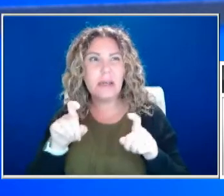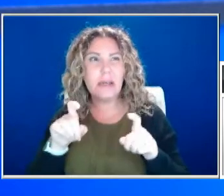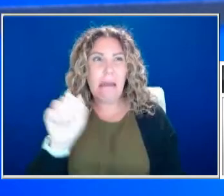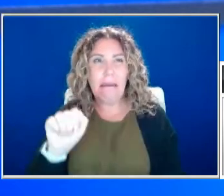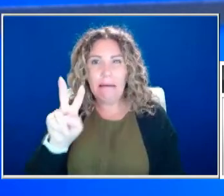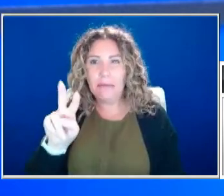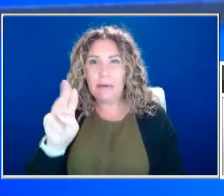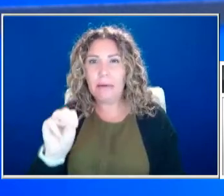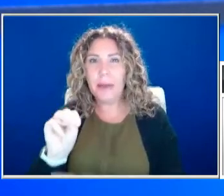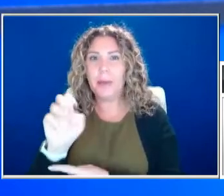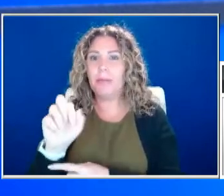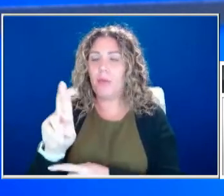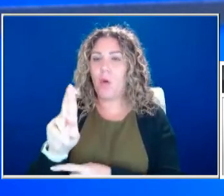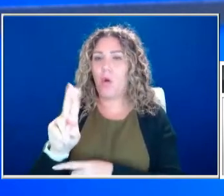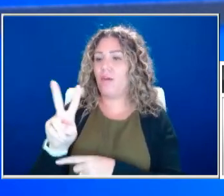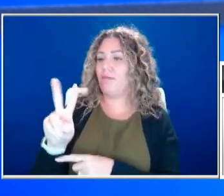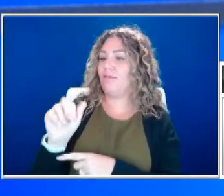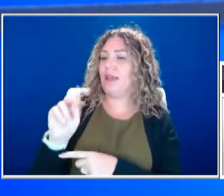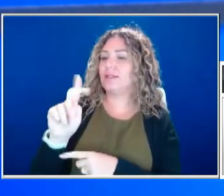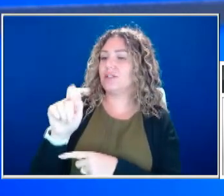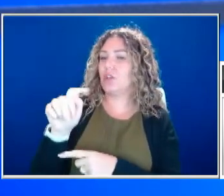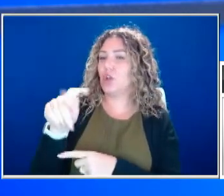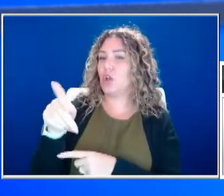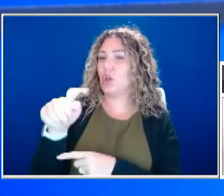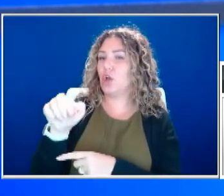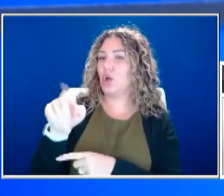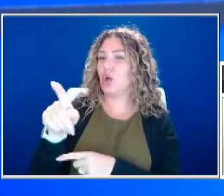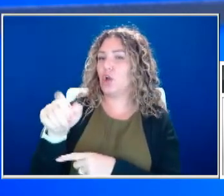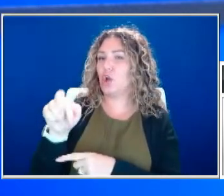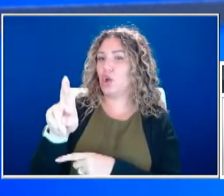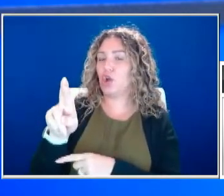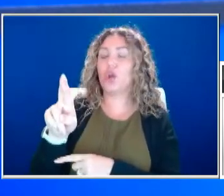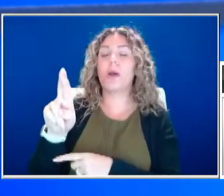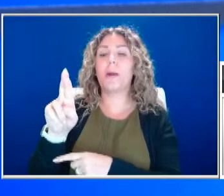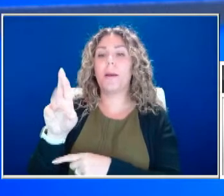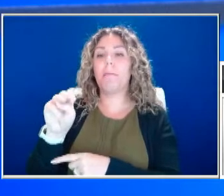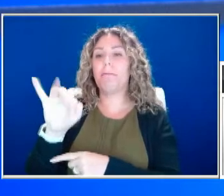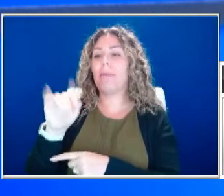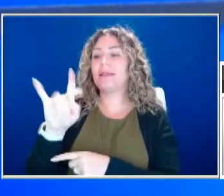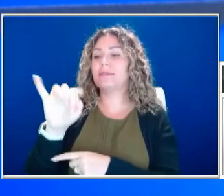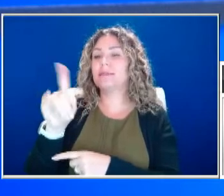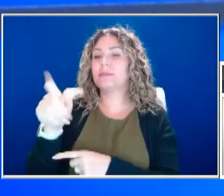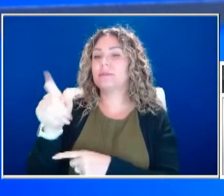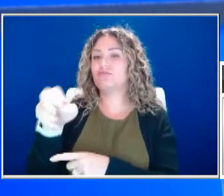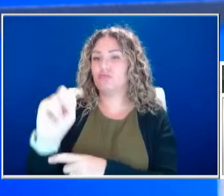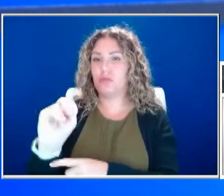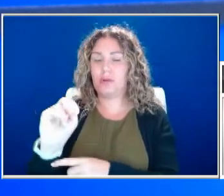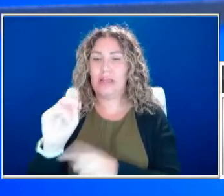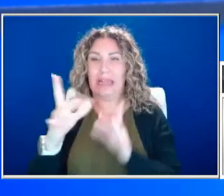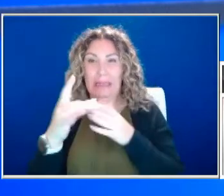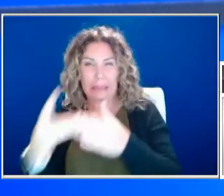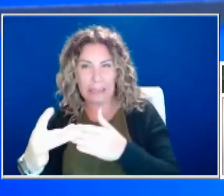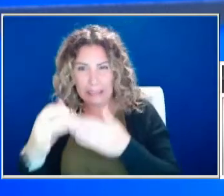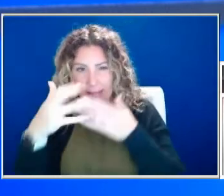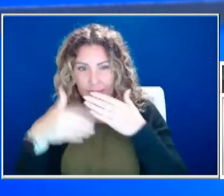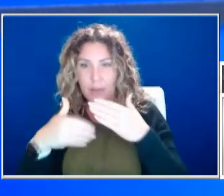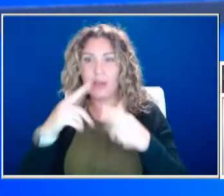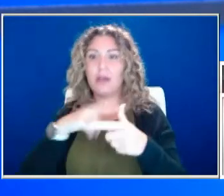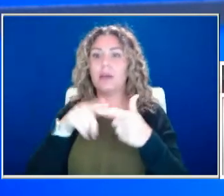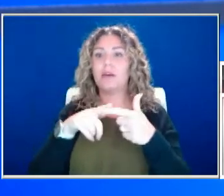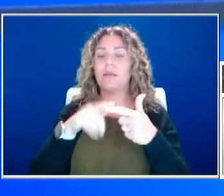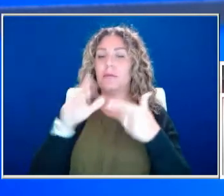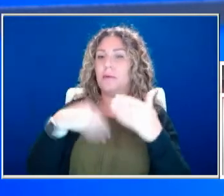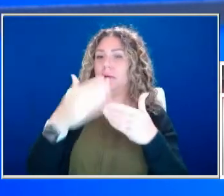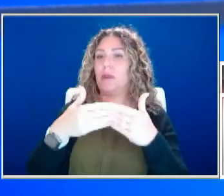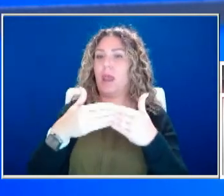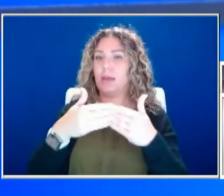a vascular malformation, we call it, that leads to that bleeding. And so then the next step was getting blood vessel imaging,